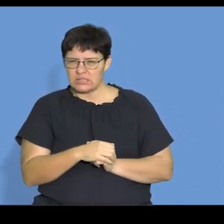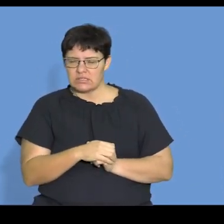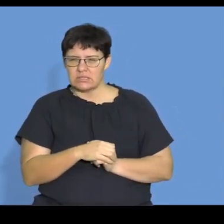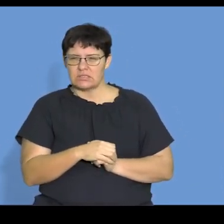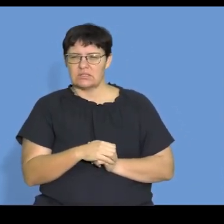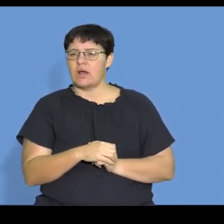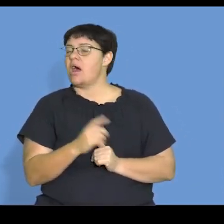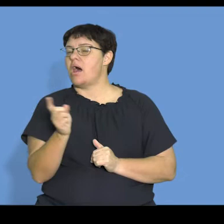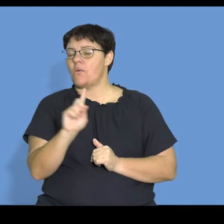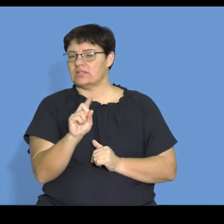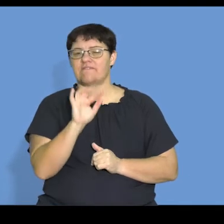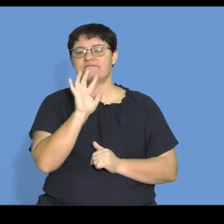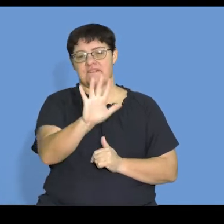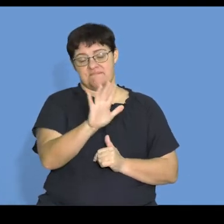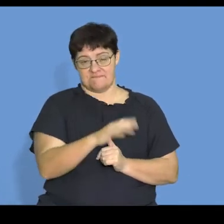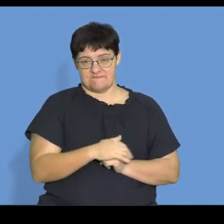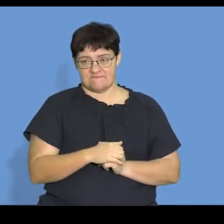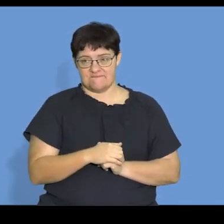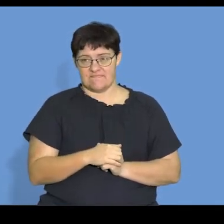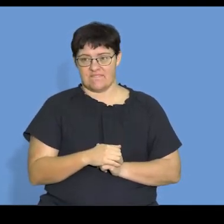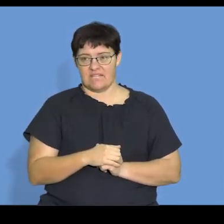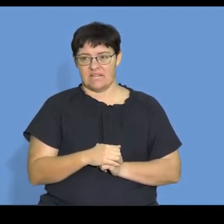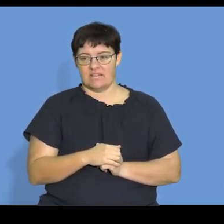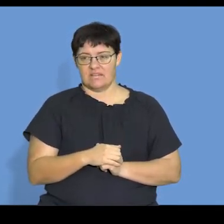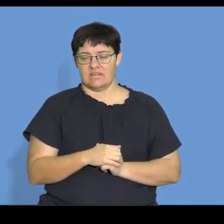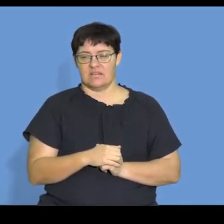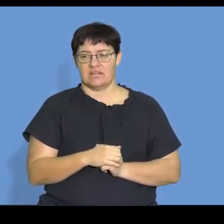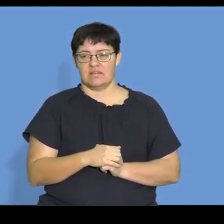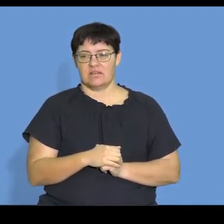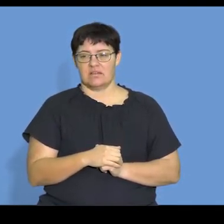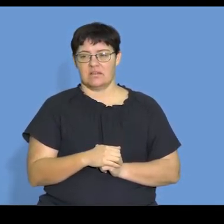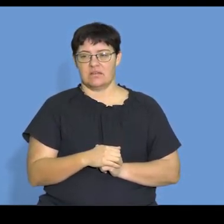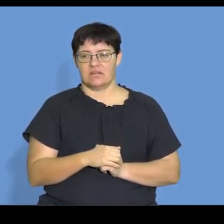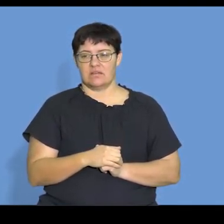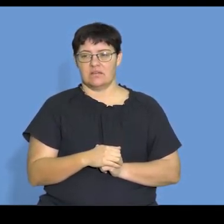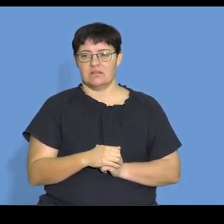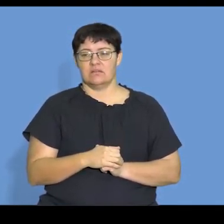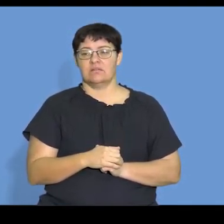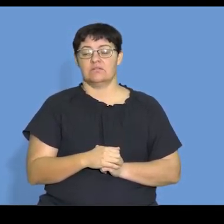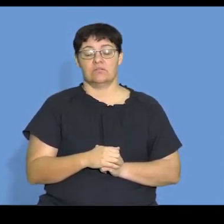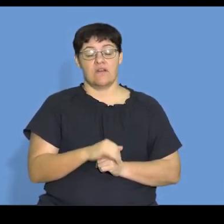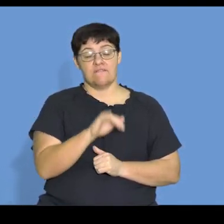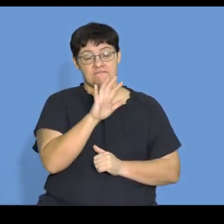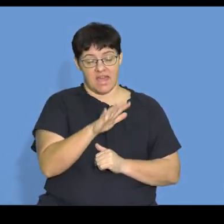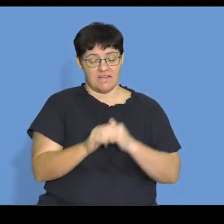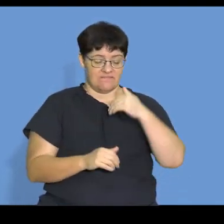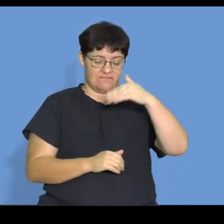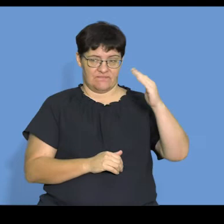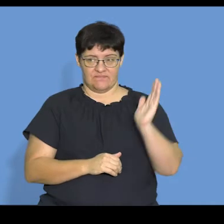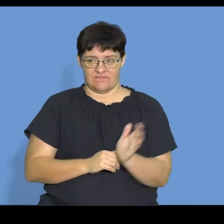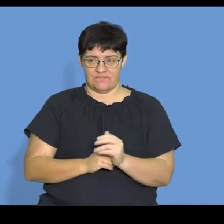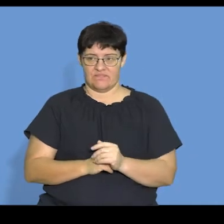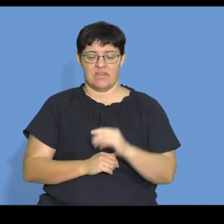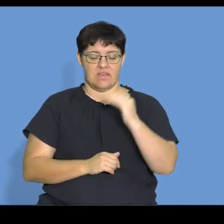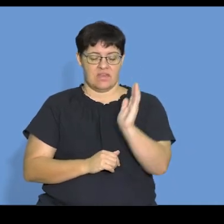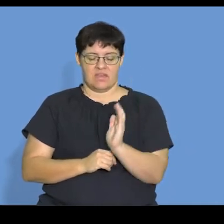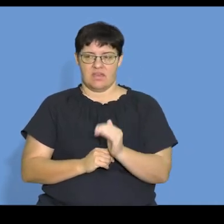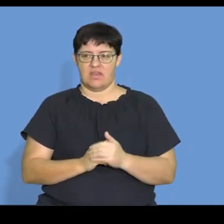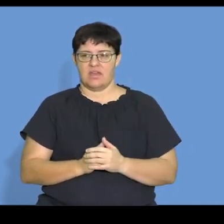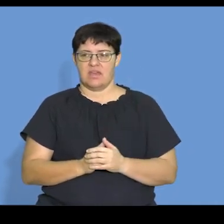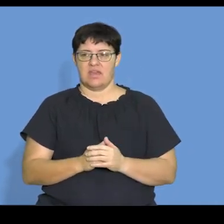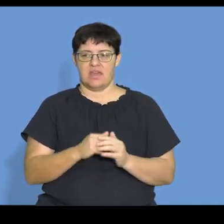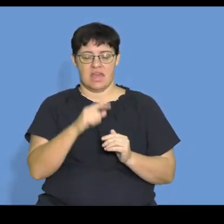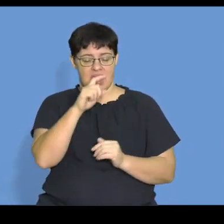factor here will be 5. So I will have 5 into x plus 2,